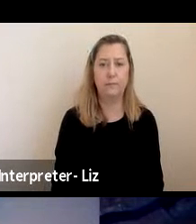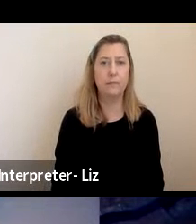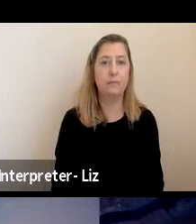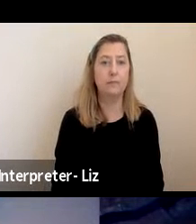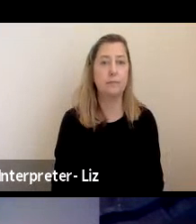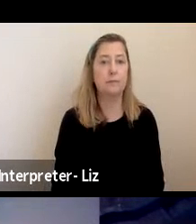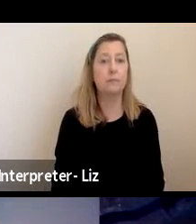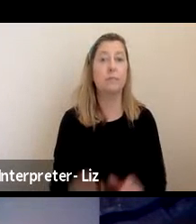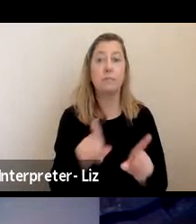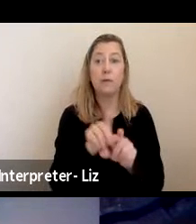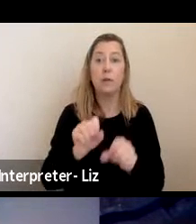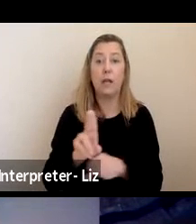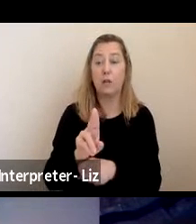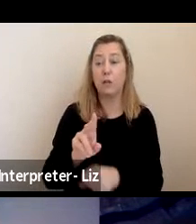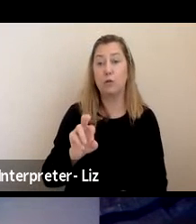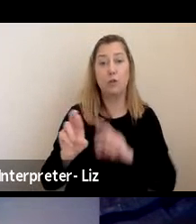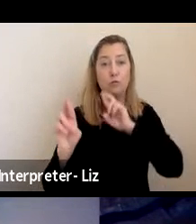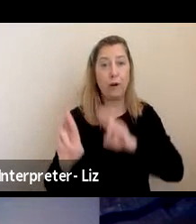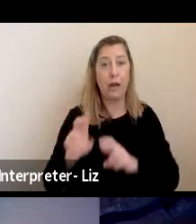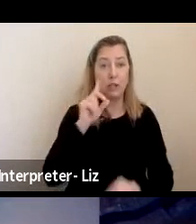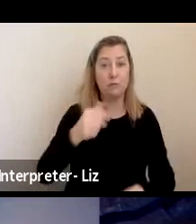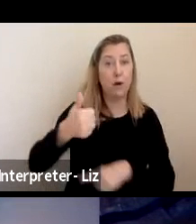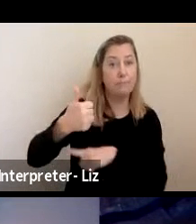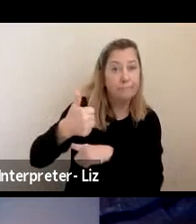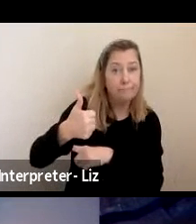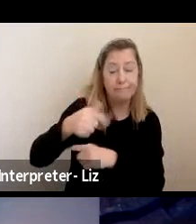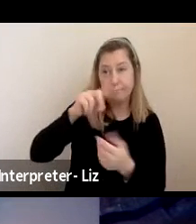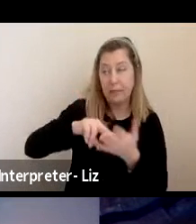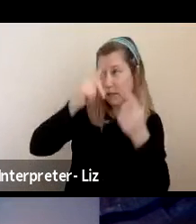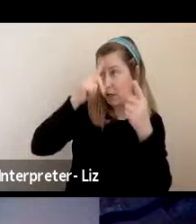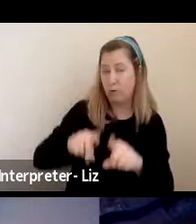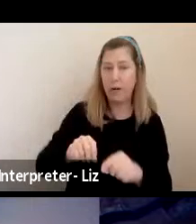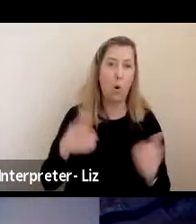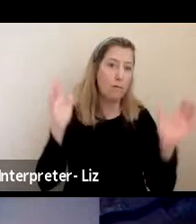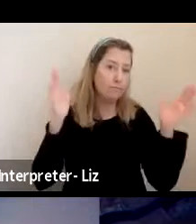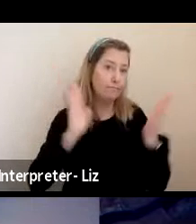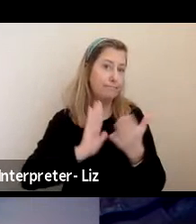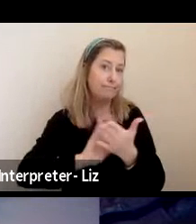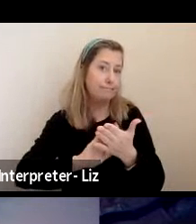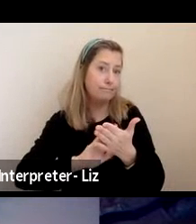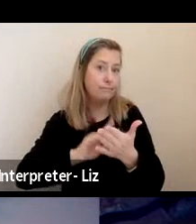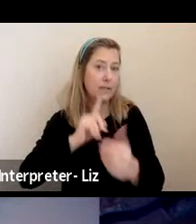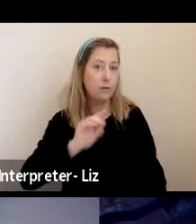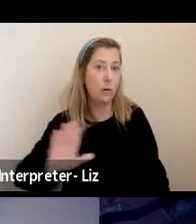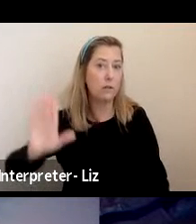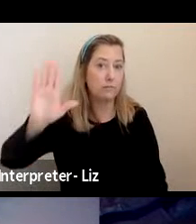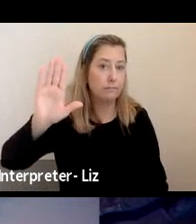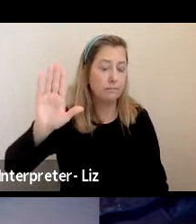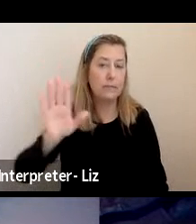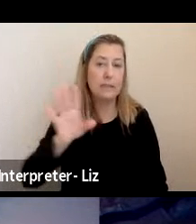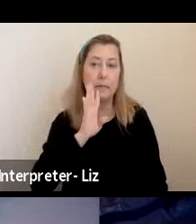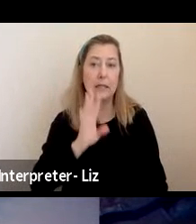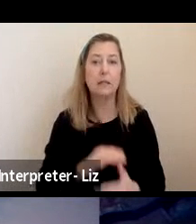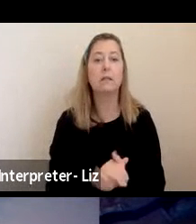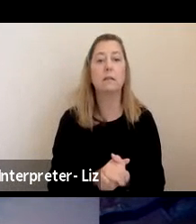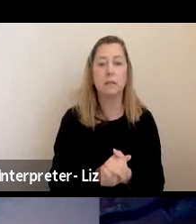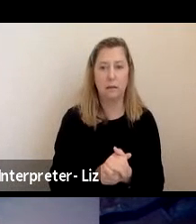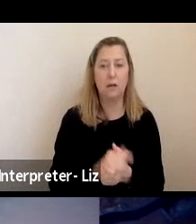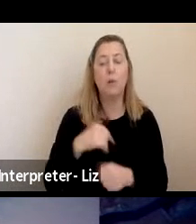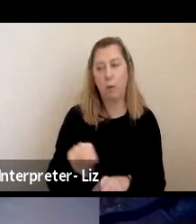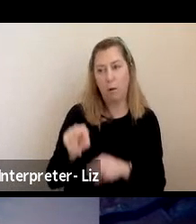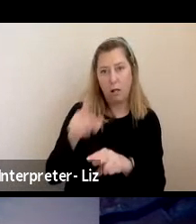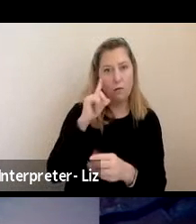You may also use reactions to do thumbs up for agreement or clap to raise your hand to speak. These are also being